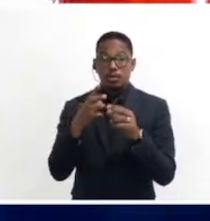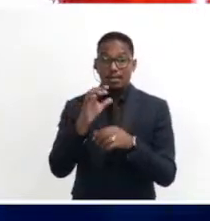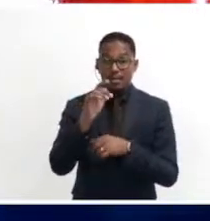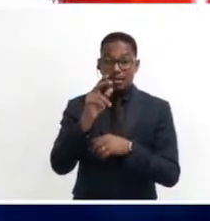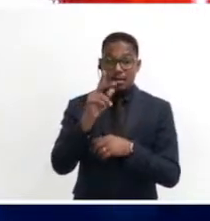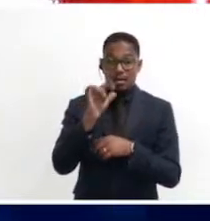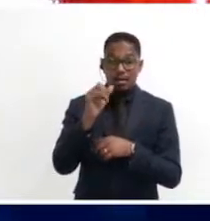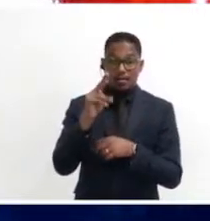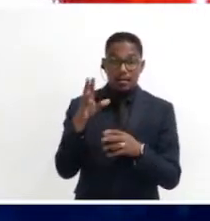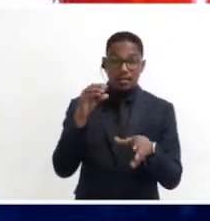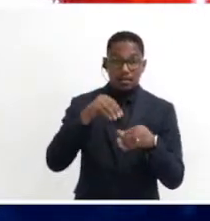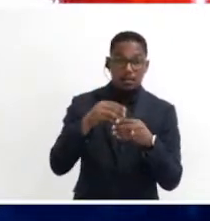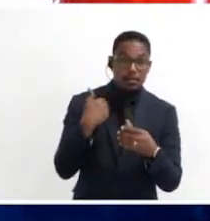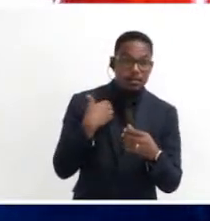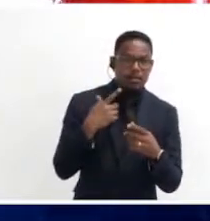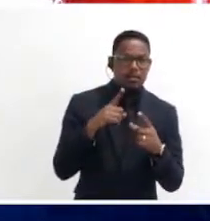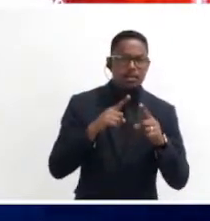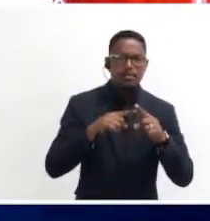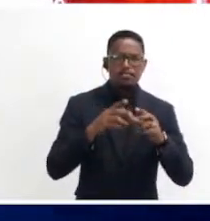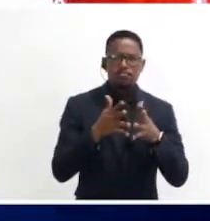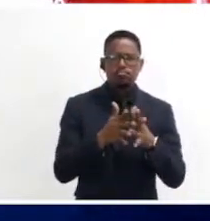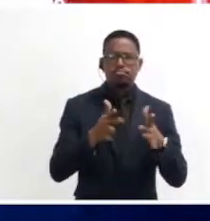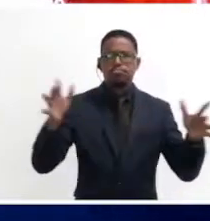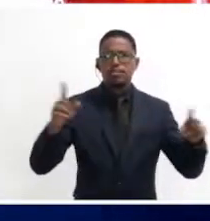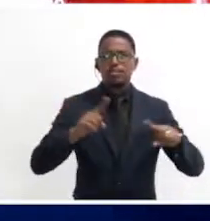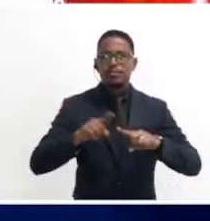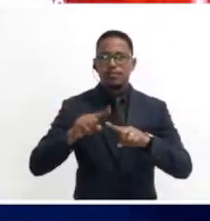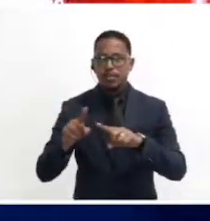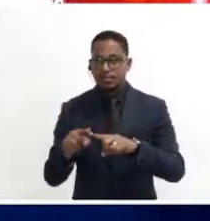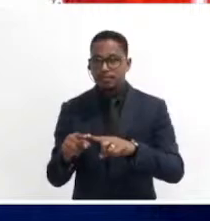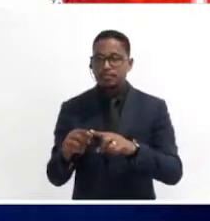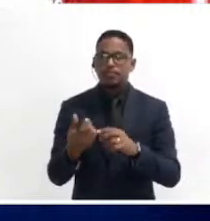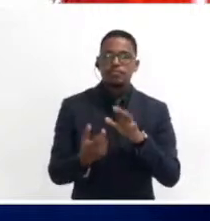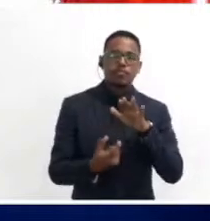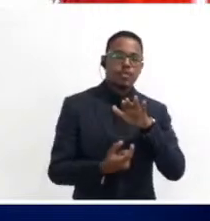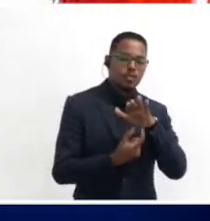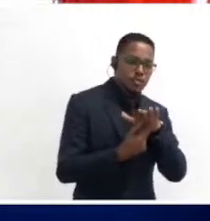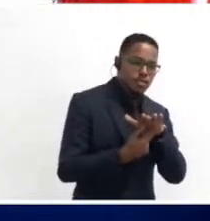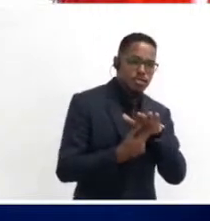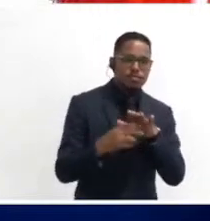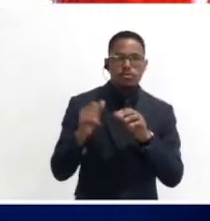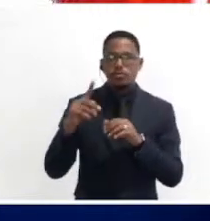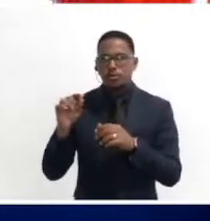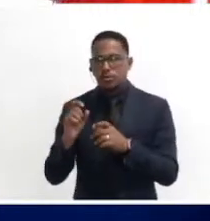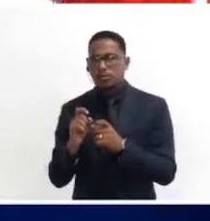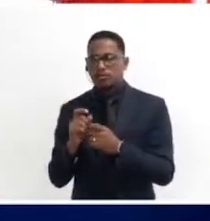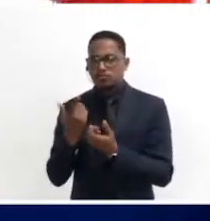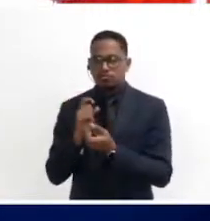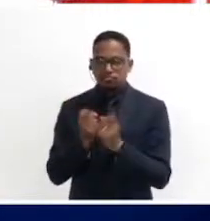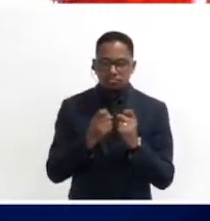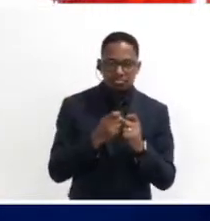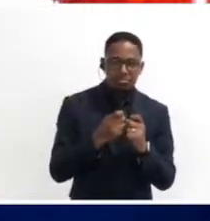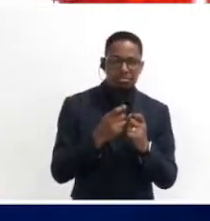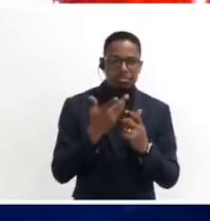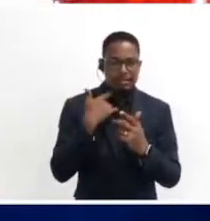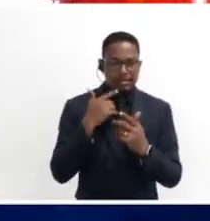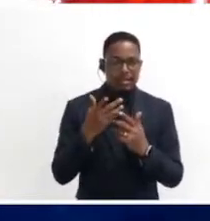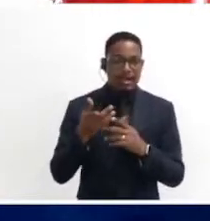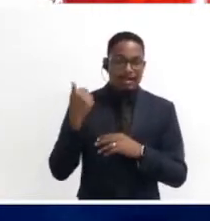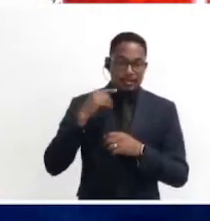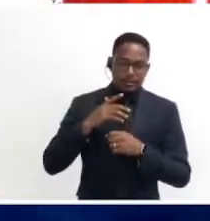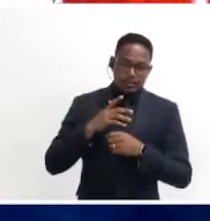expansion when temperature changes between the chip and the substrate would put a lot of stress on the bumps and cause bump failures. They would